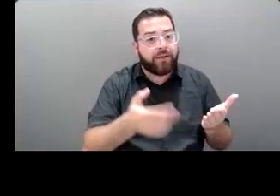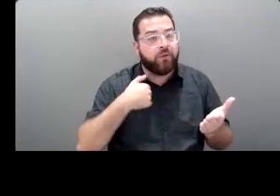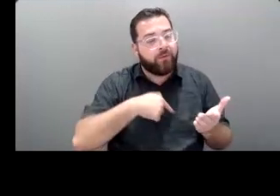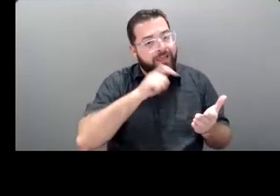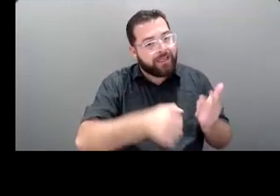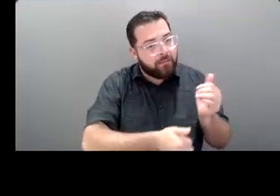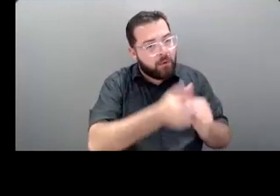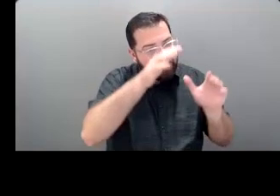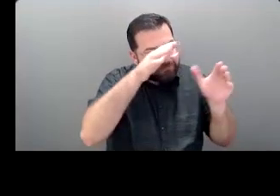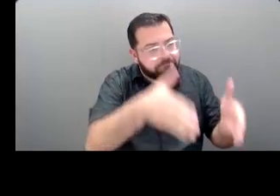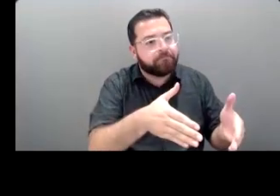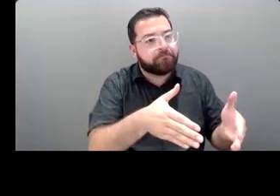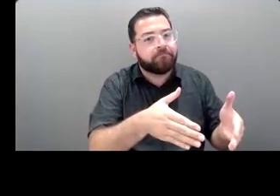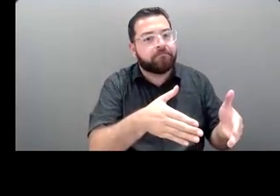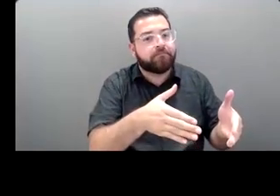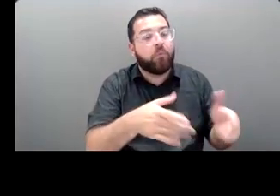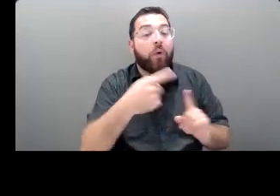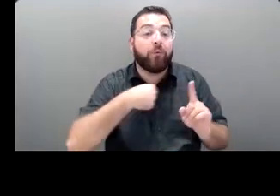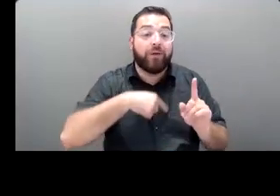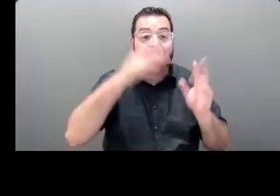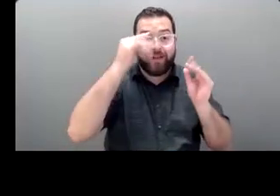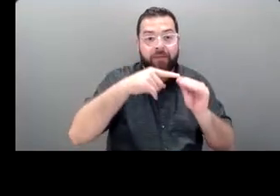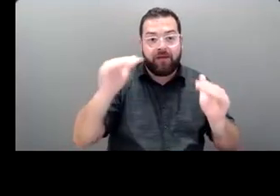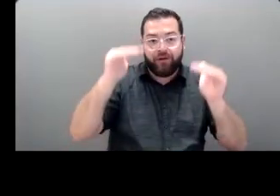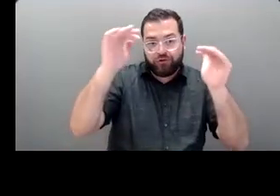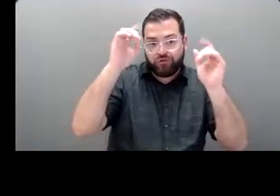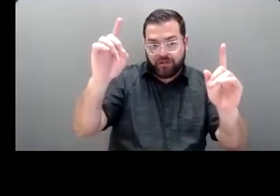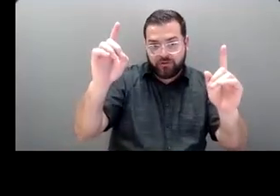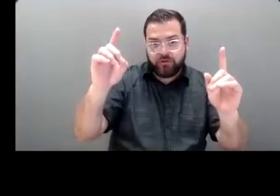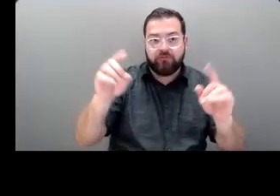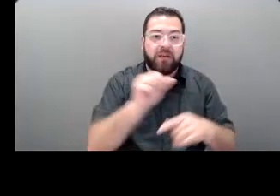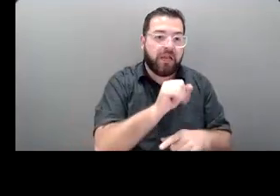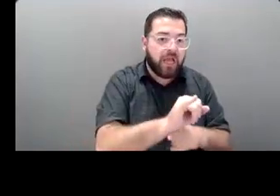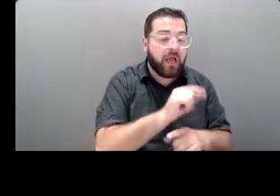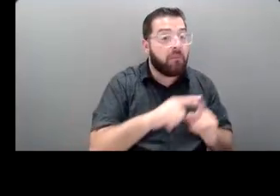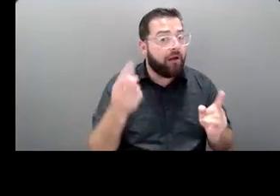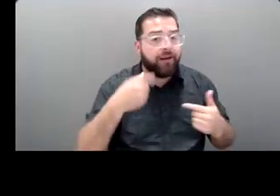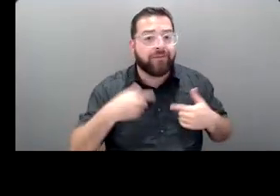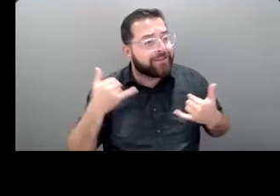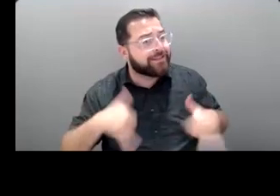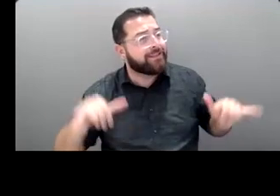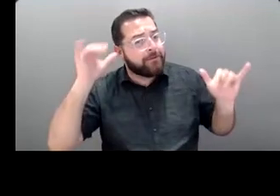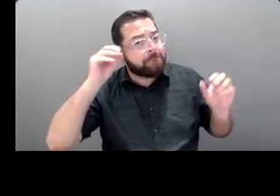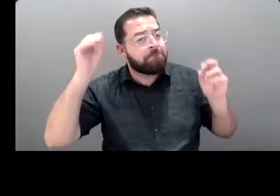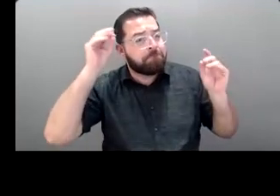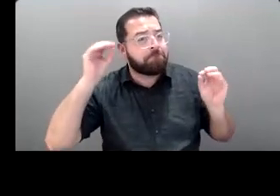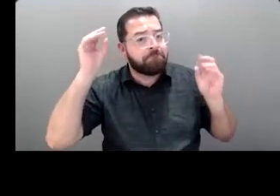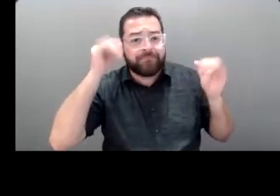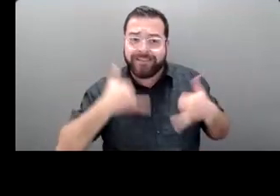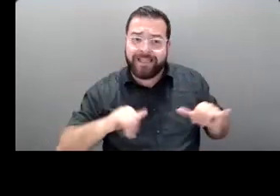on when we're thinking about higher ed. But I'm still thinking about it. So